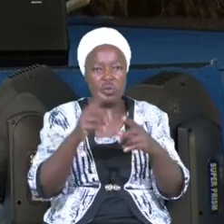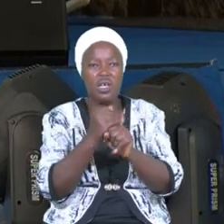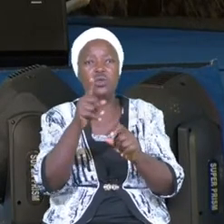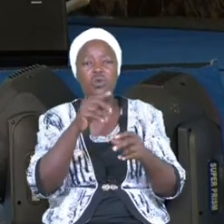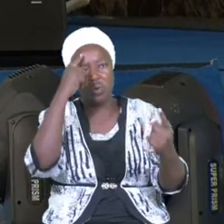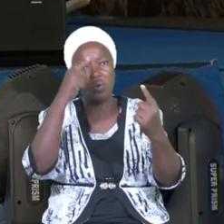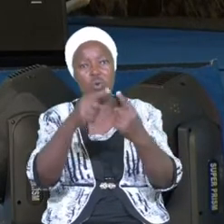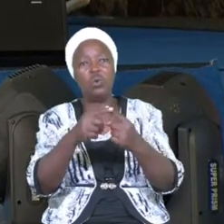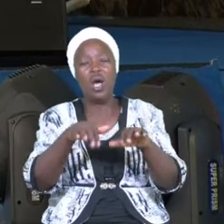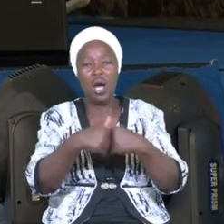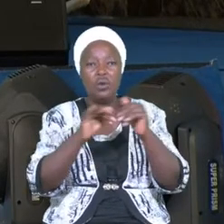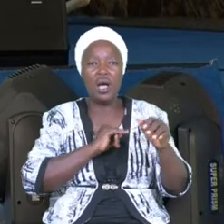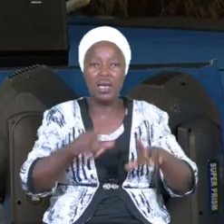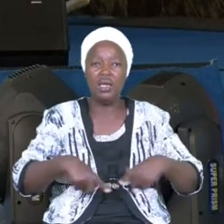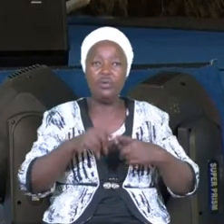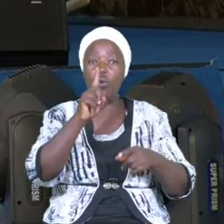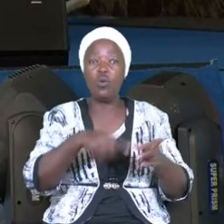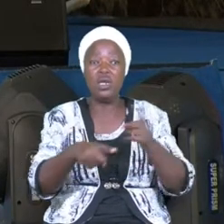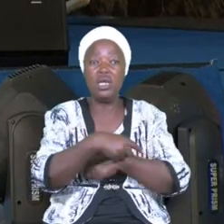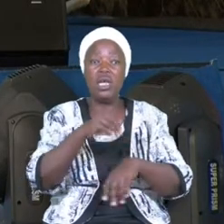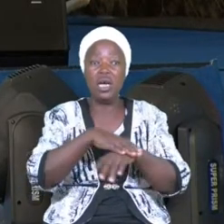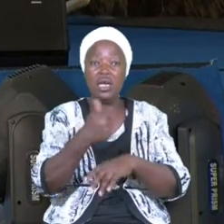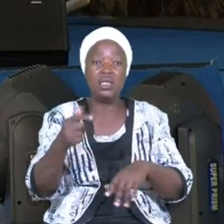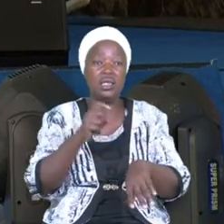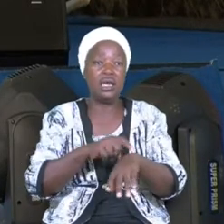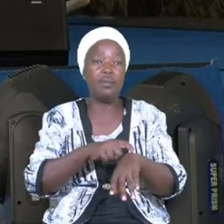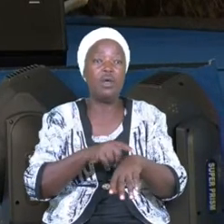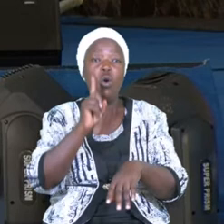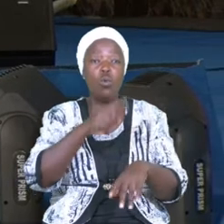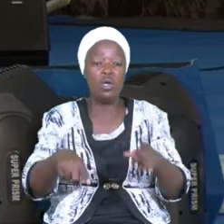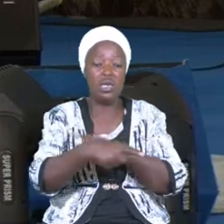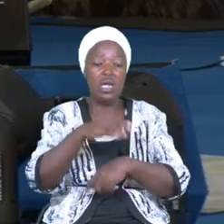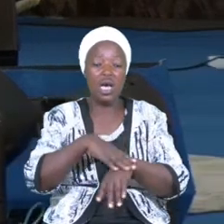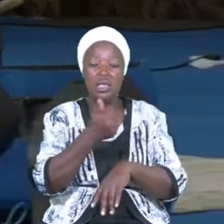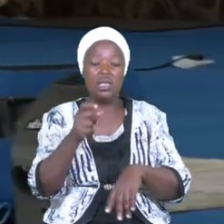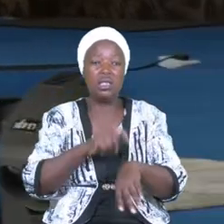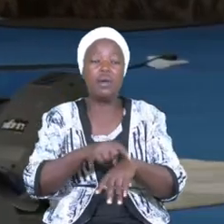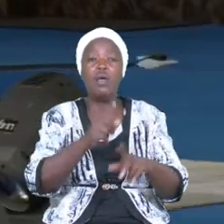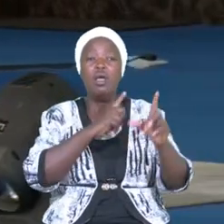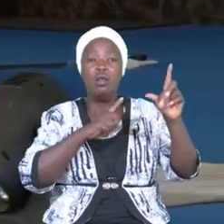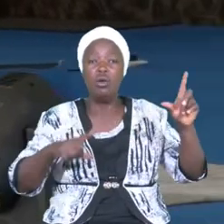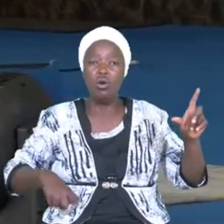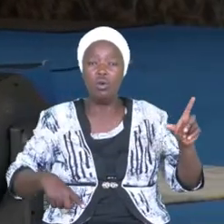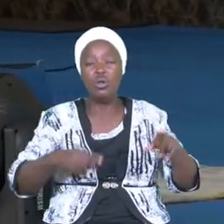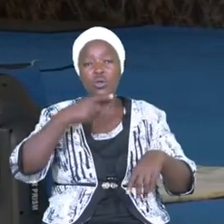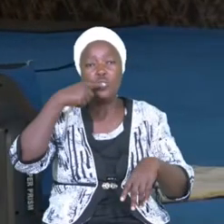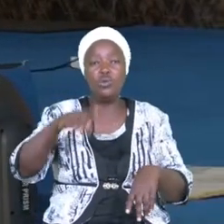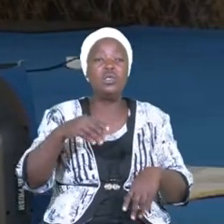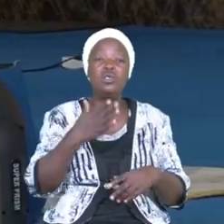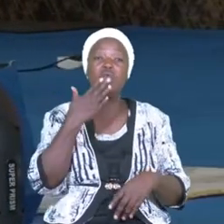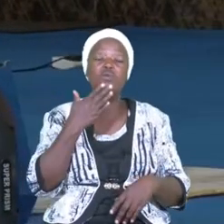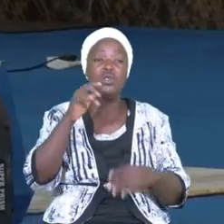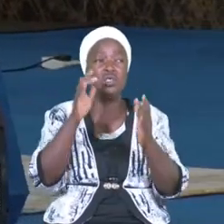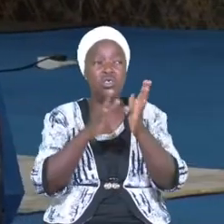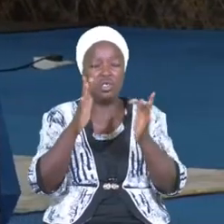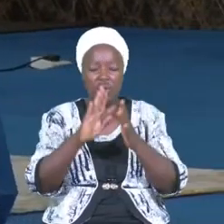day at a time. One day at a time. Lord, sweet Jesus, give me the